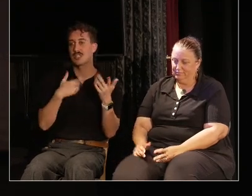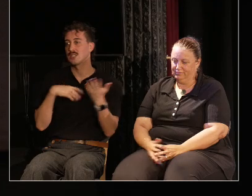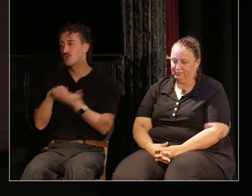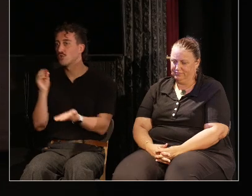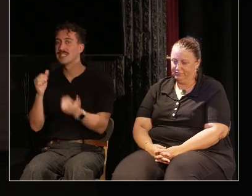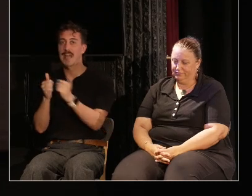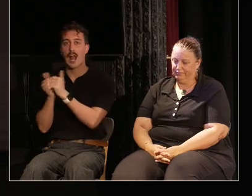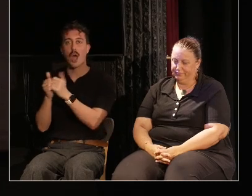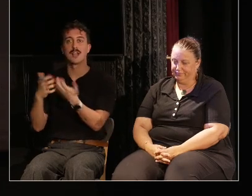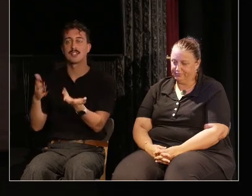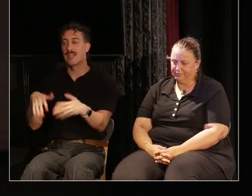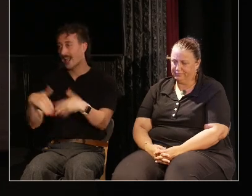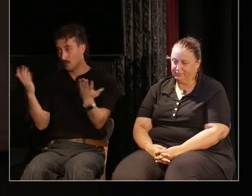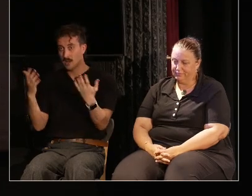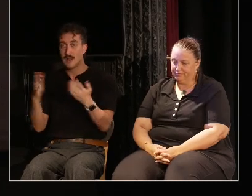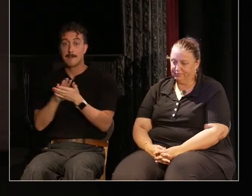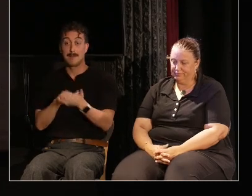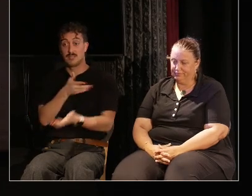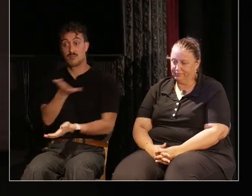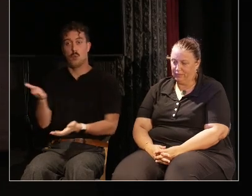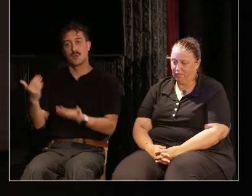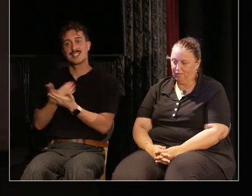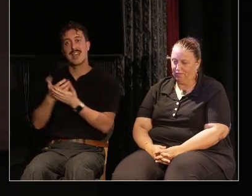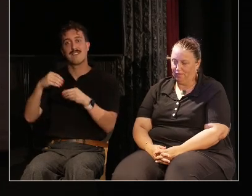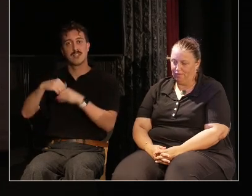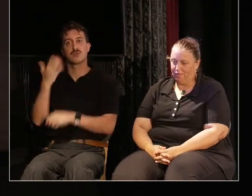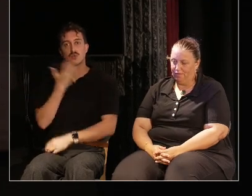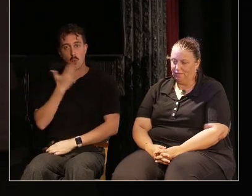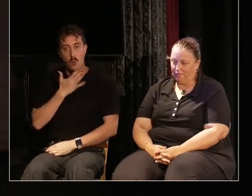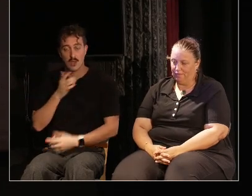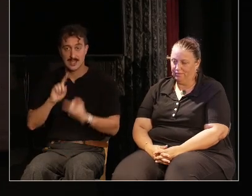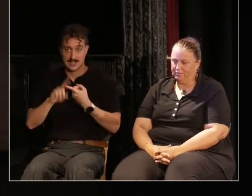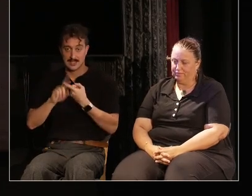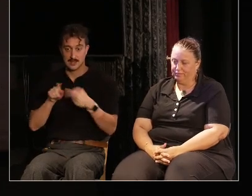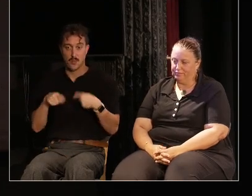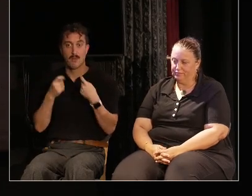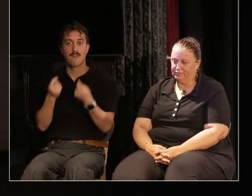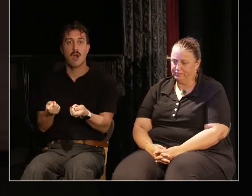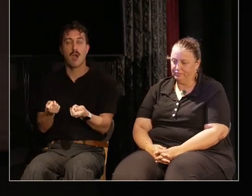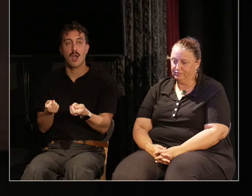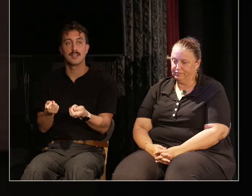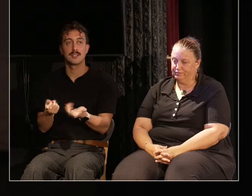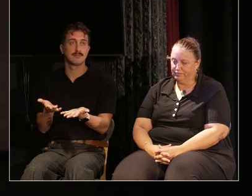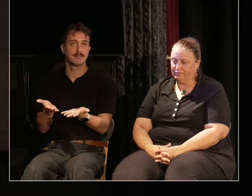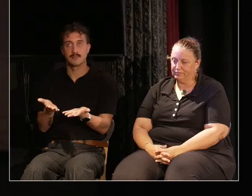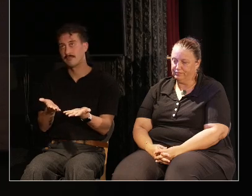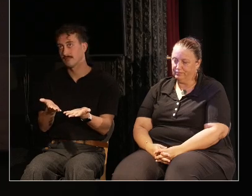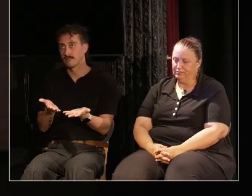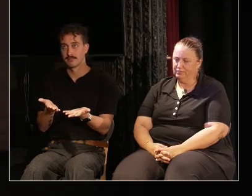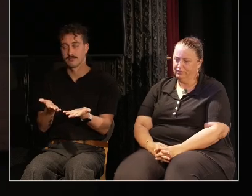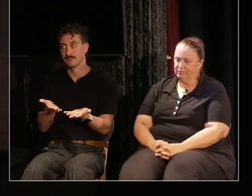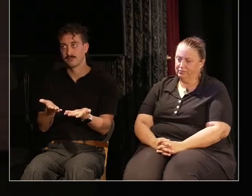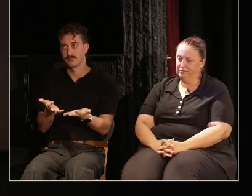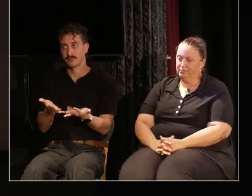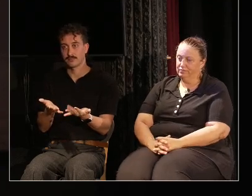that they are safe in their schools, and still be able to provide, you know, people's ability to you know, celebrate and, you